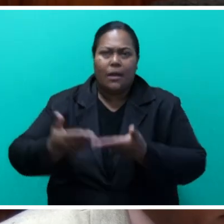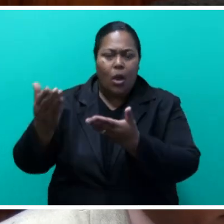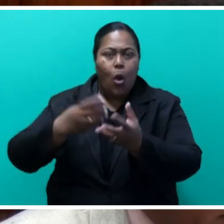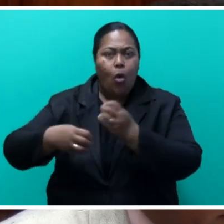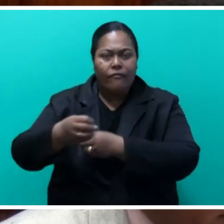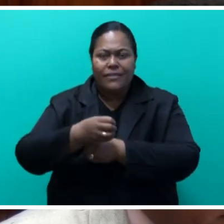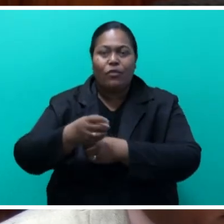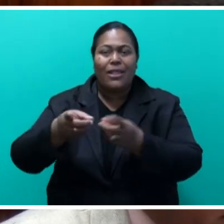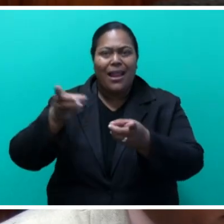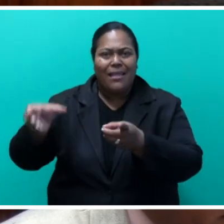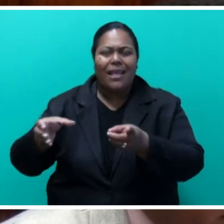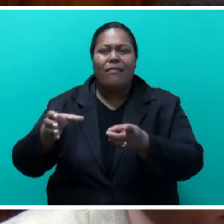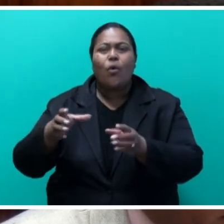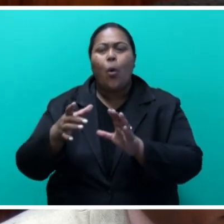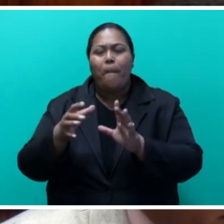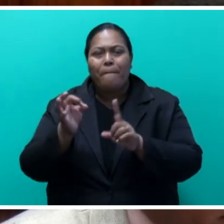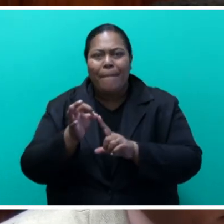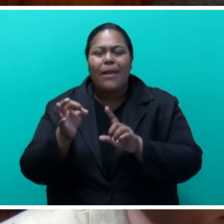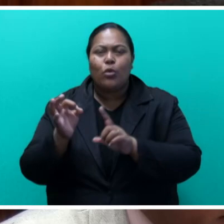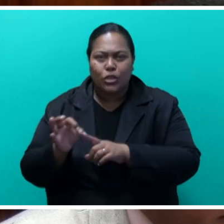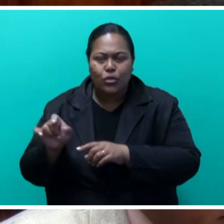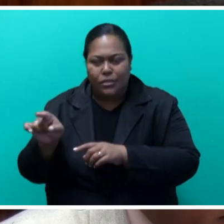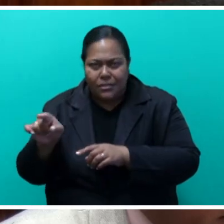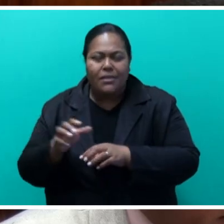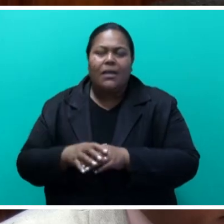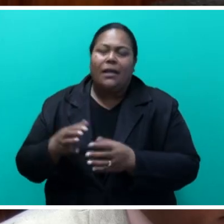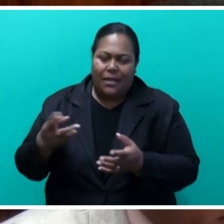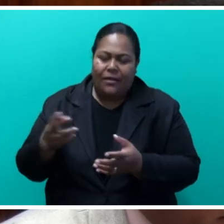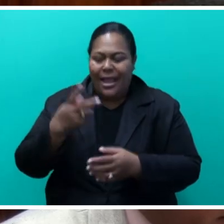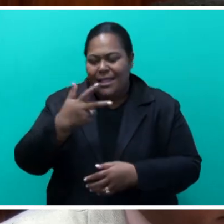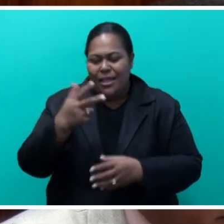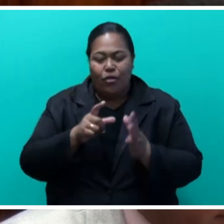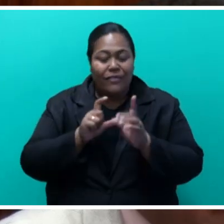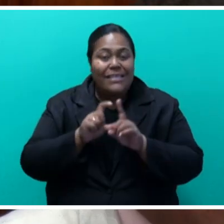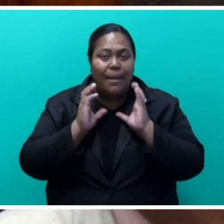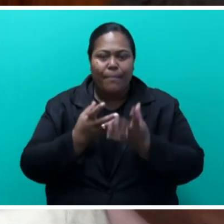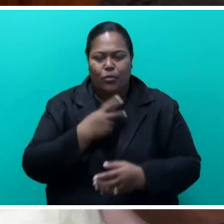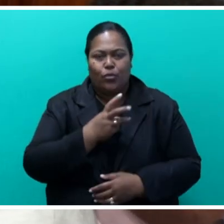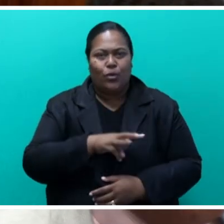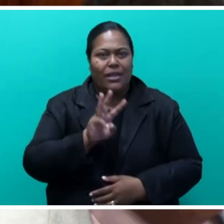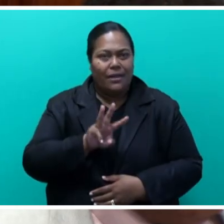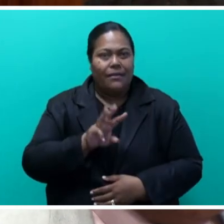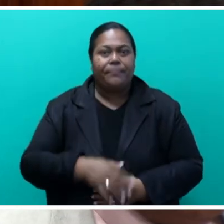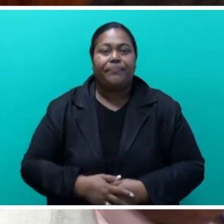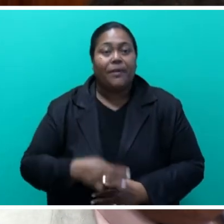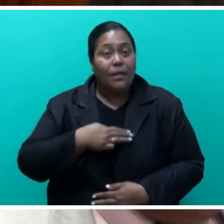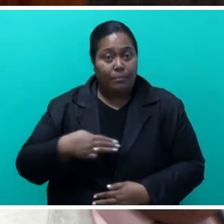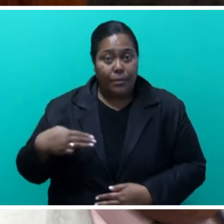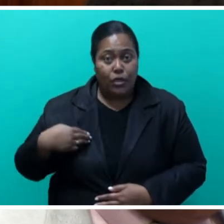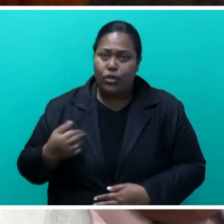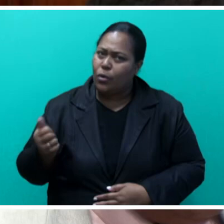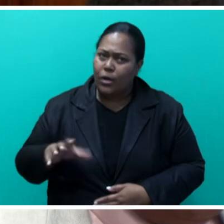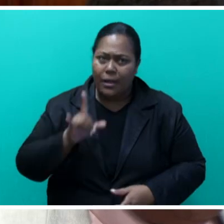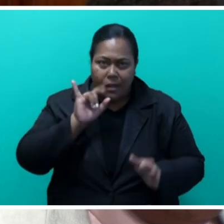Public Prosecutions on the 18th of December 2023. The Ministry had